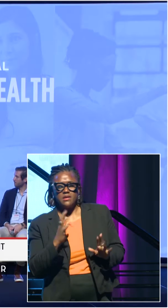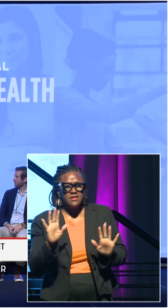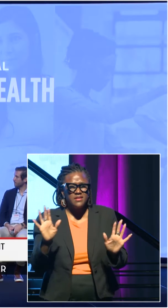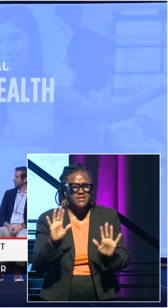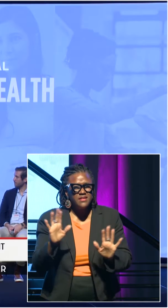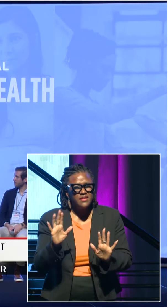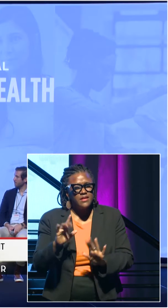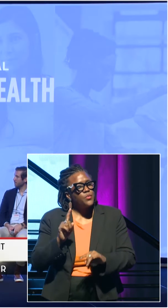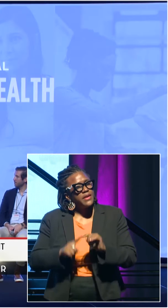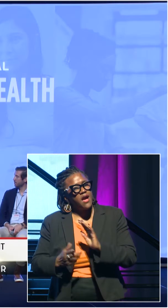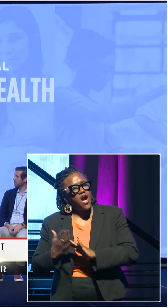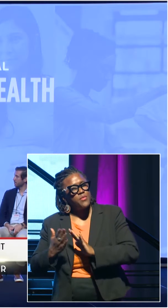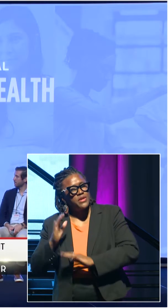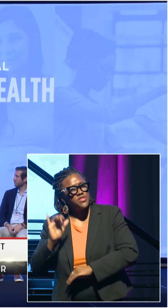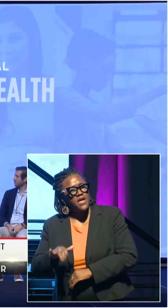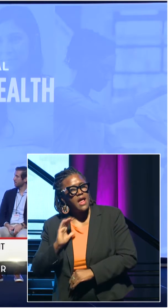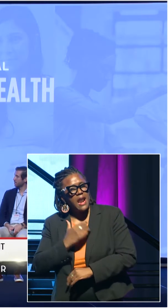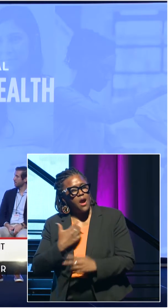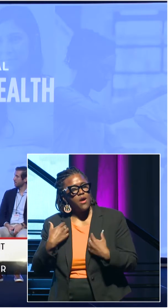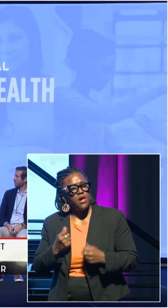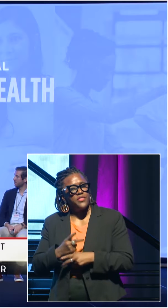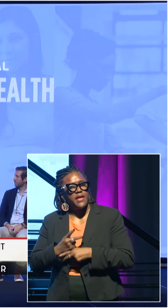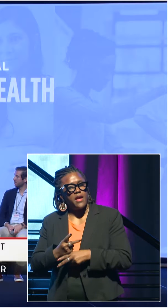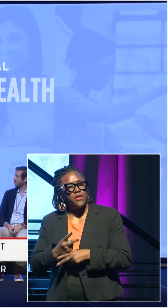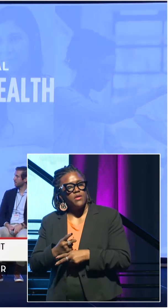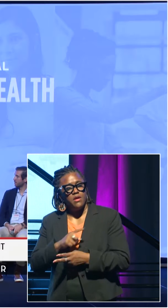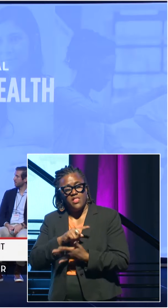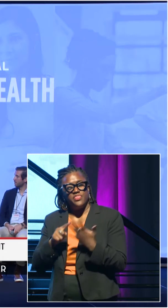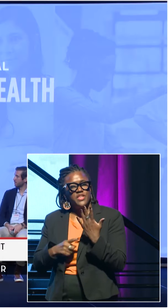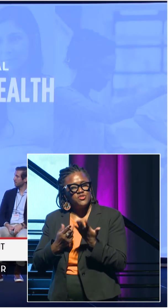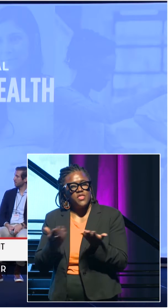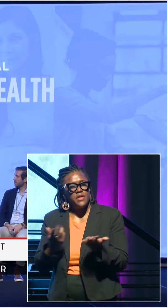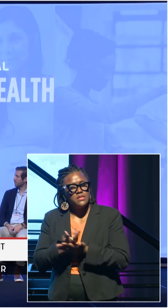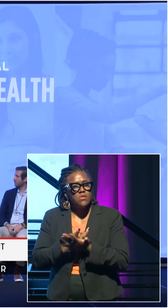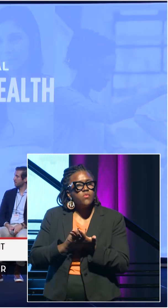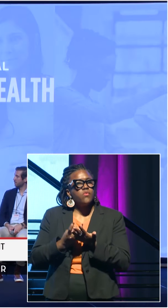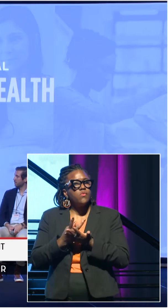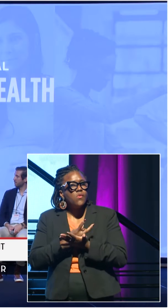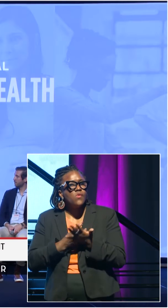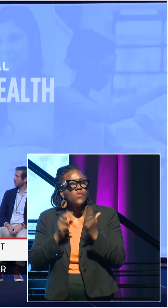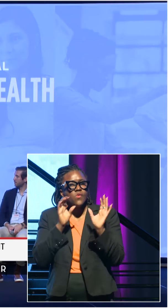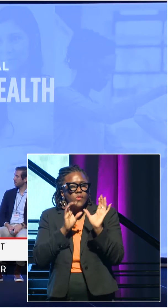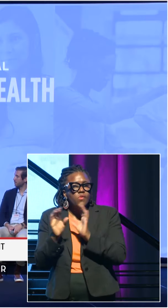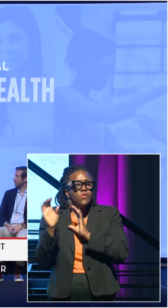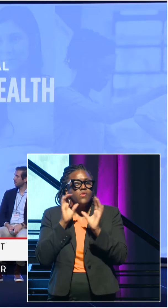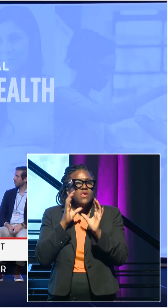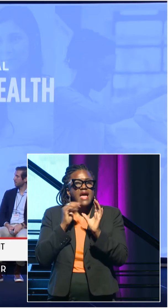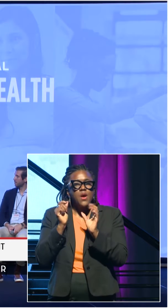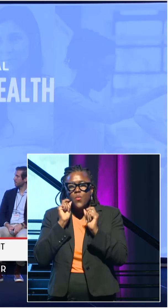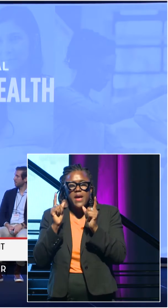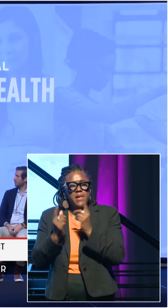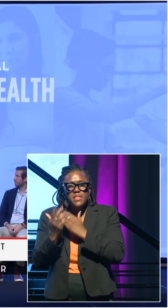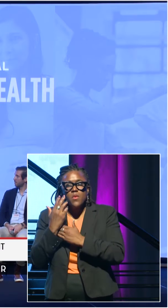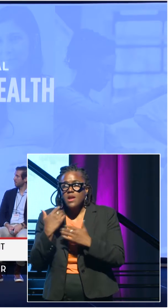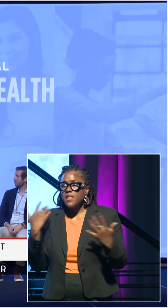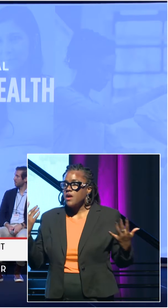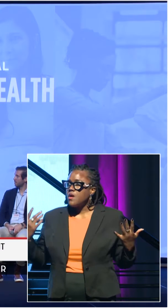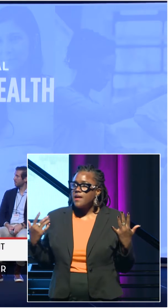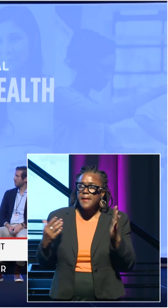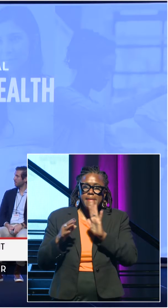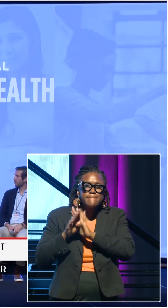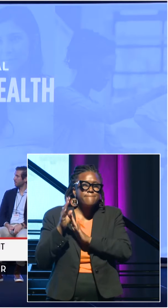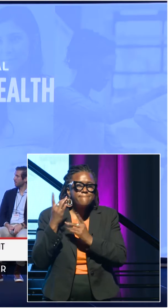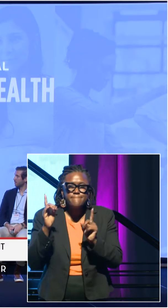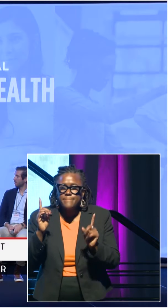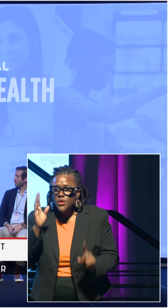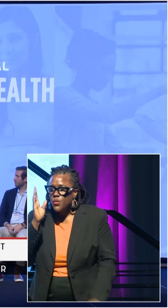operationalize it in our healthcare. These are the things that keep me up at night and wake me up in the morning, because I'm like, we're going to get there.